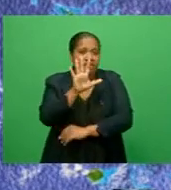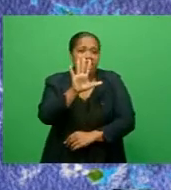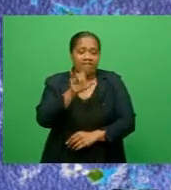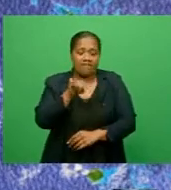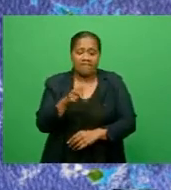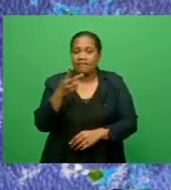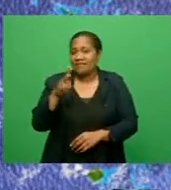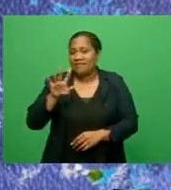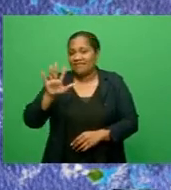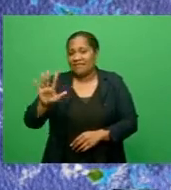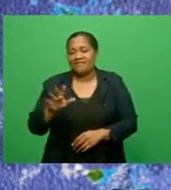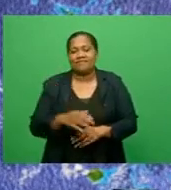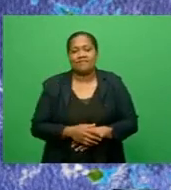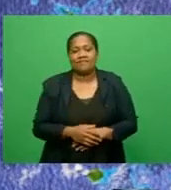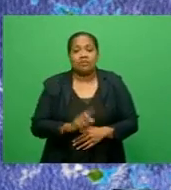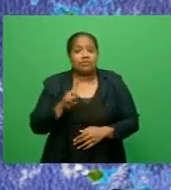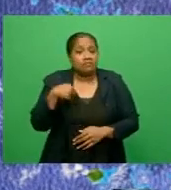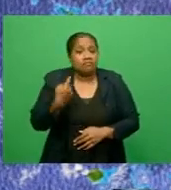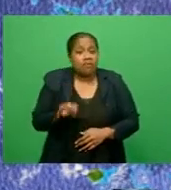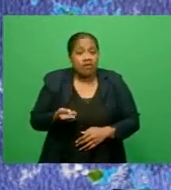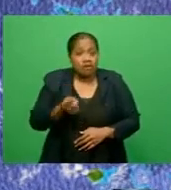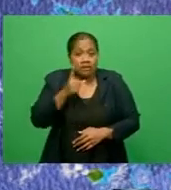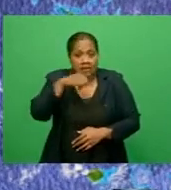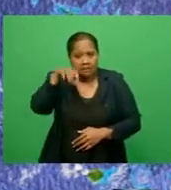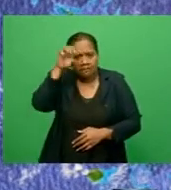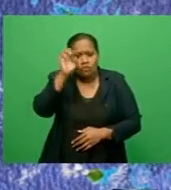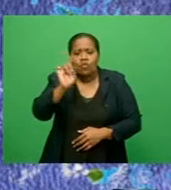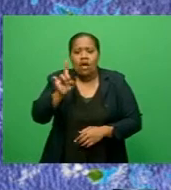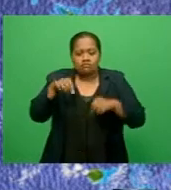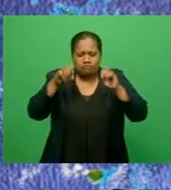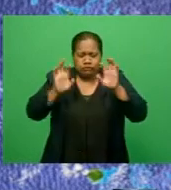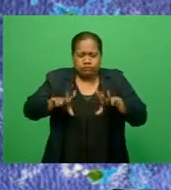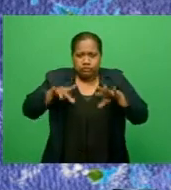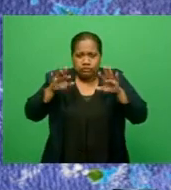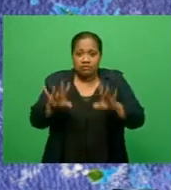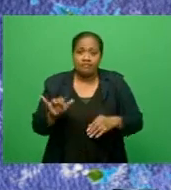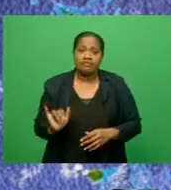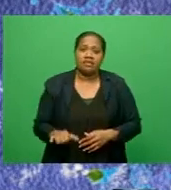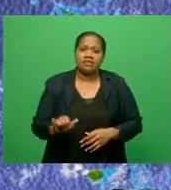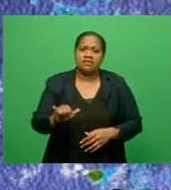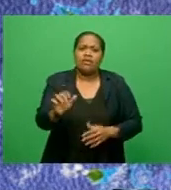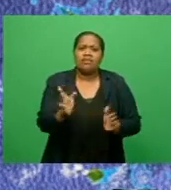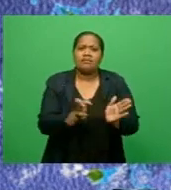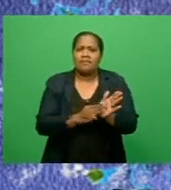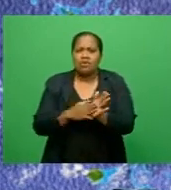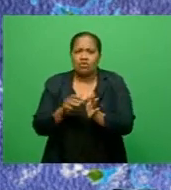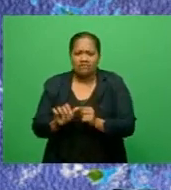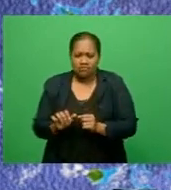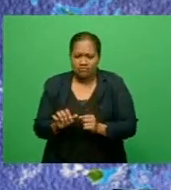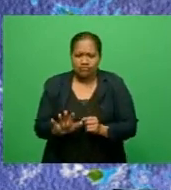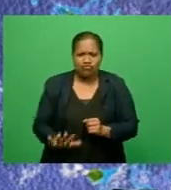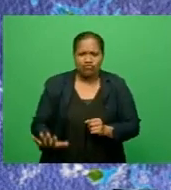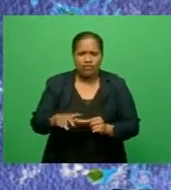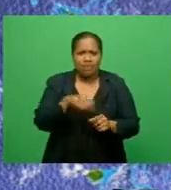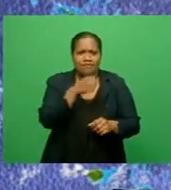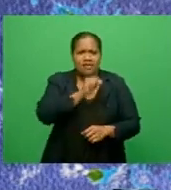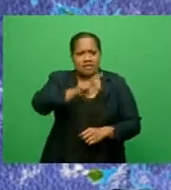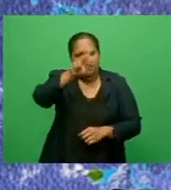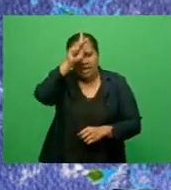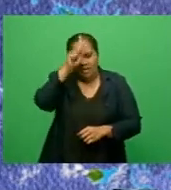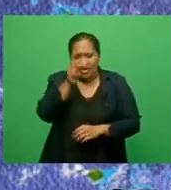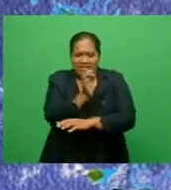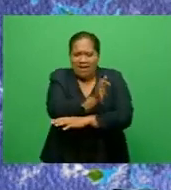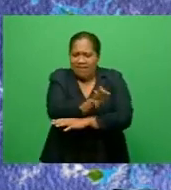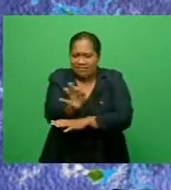For tomorrow, rain can be expected for Yasawa and the Mamanuca group, Kandavu and nearby smaller islands,